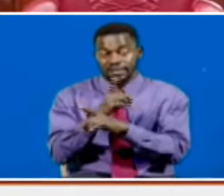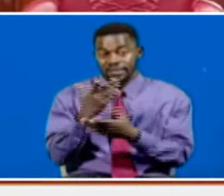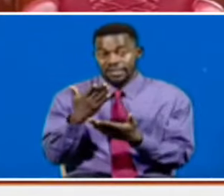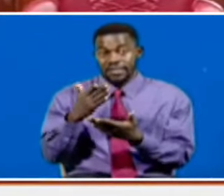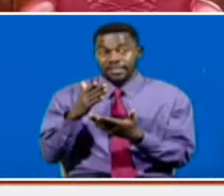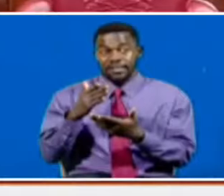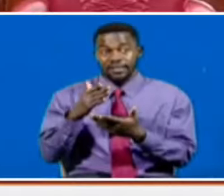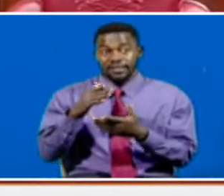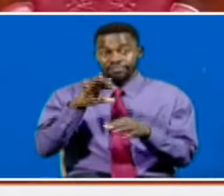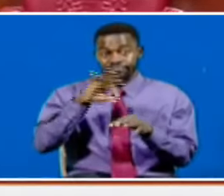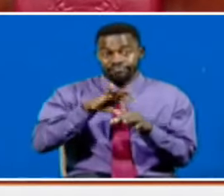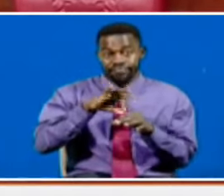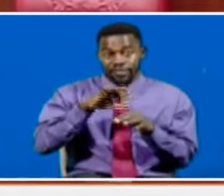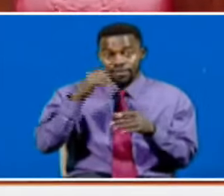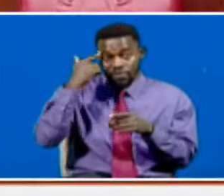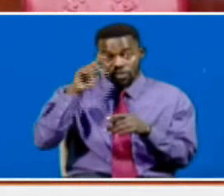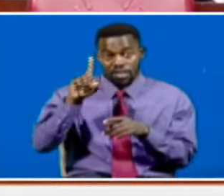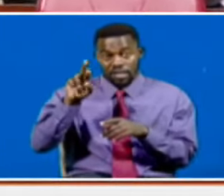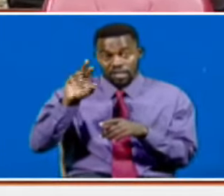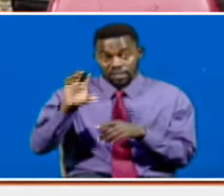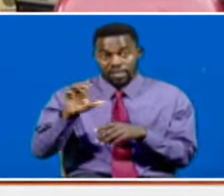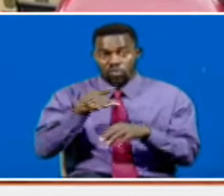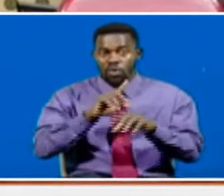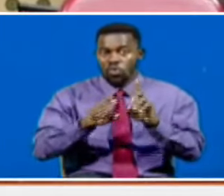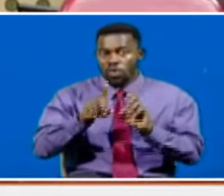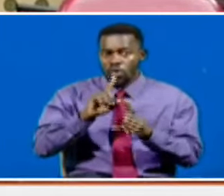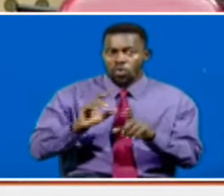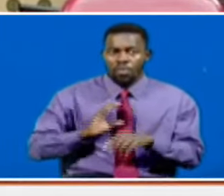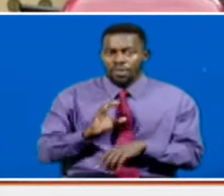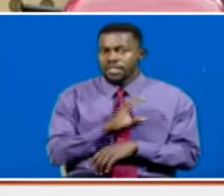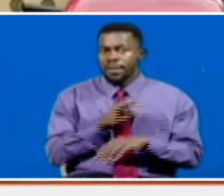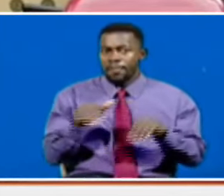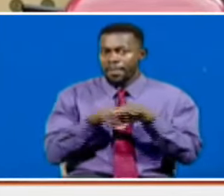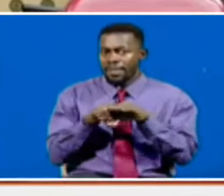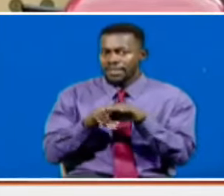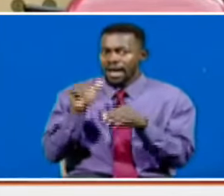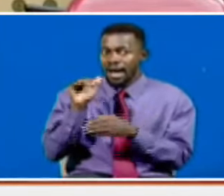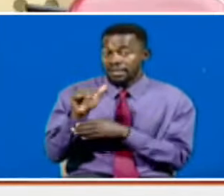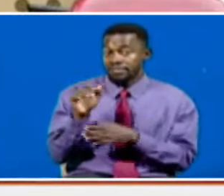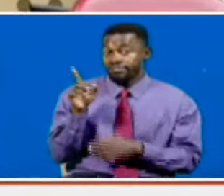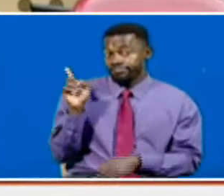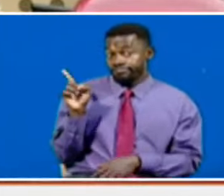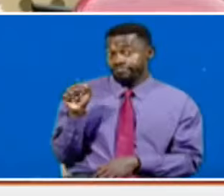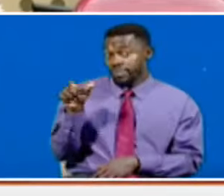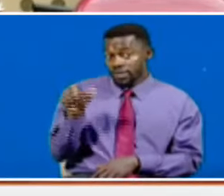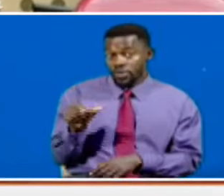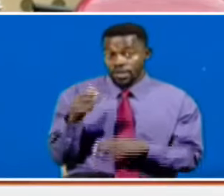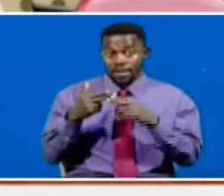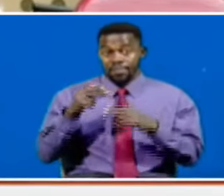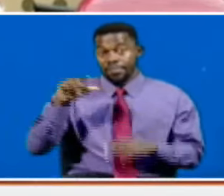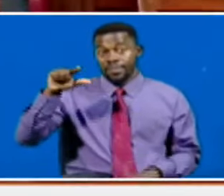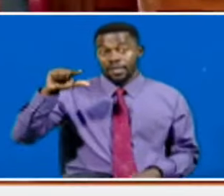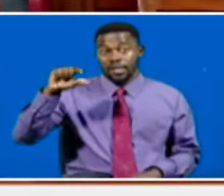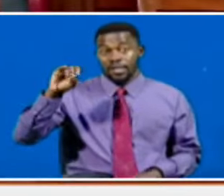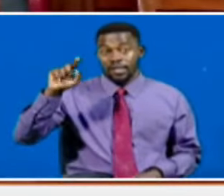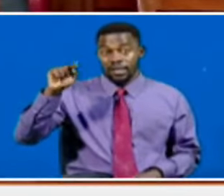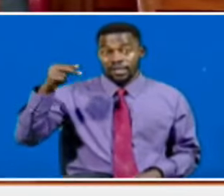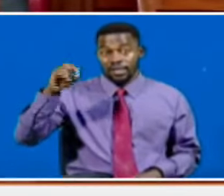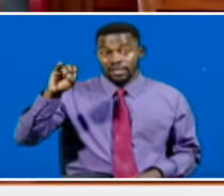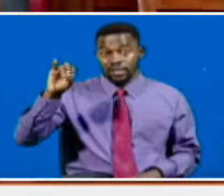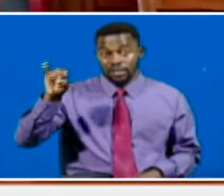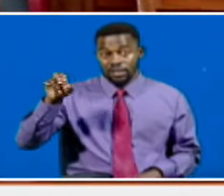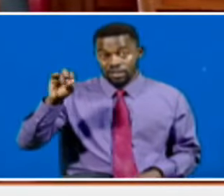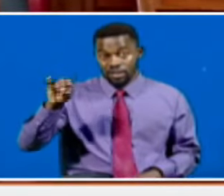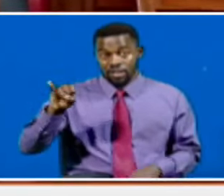Githinji Kairu. Questions asked by committee members leaving Charles Githinji sweating. For instance, the question on